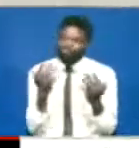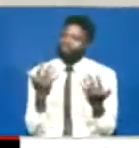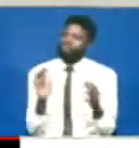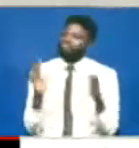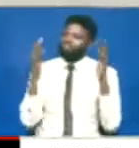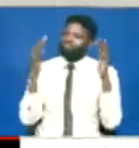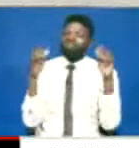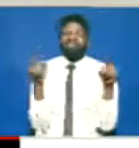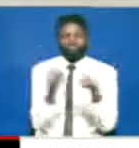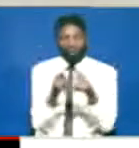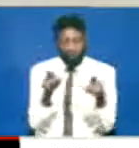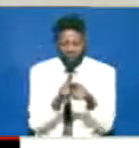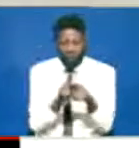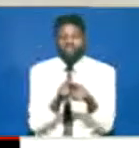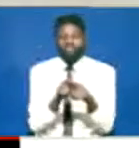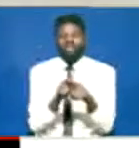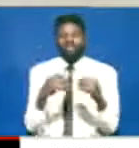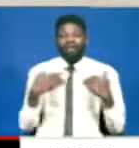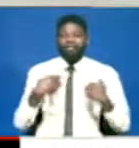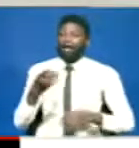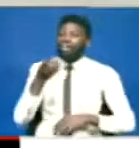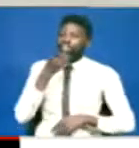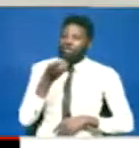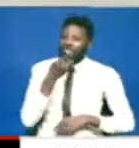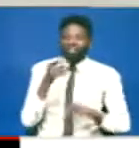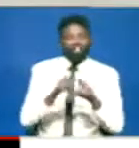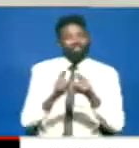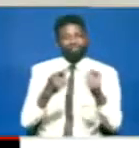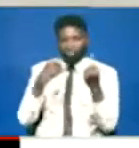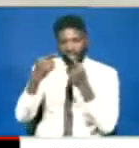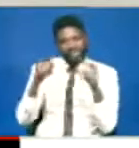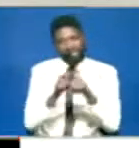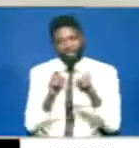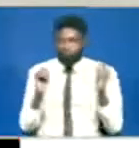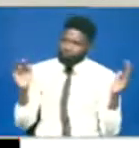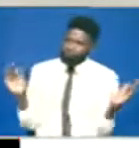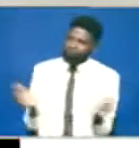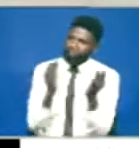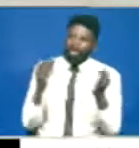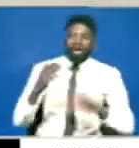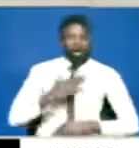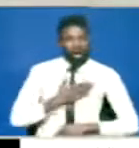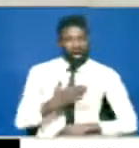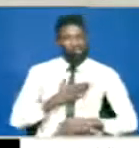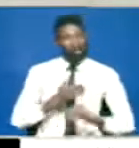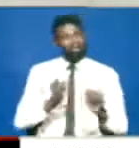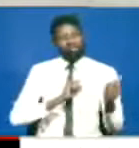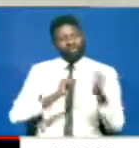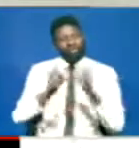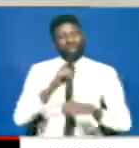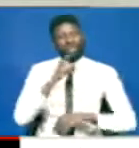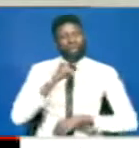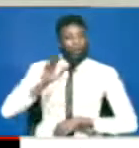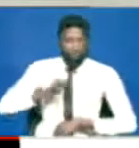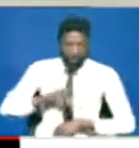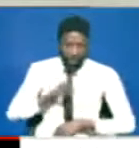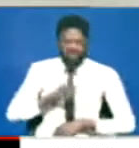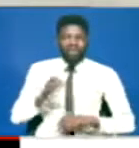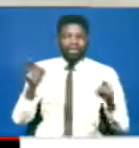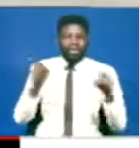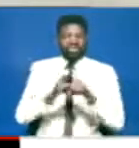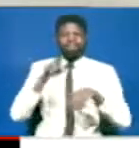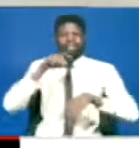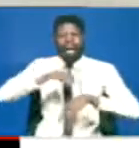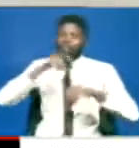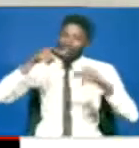just having dinner and talking, encouraging our sports women and men and women as they go